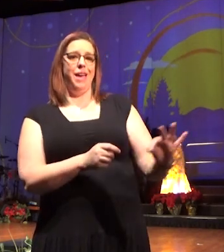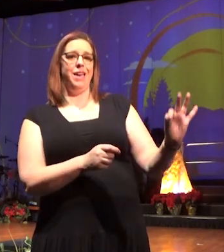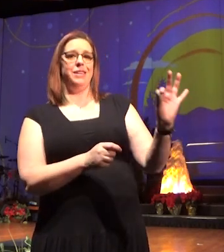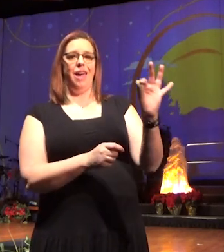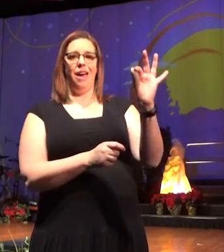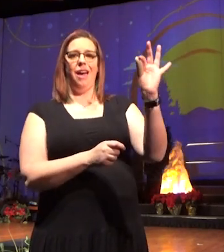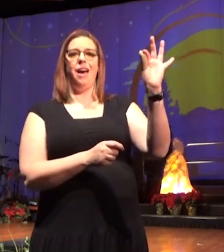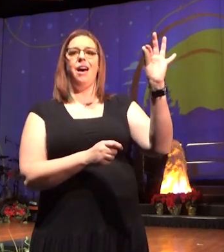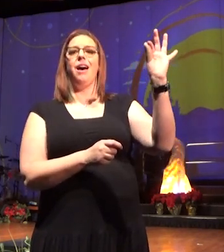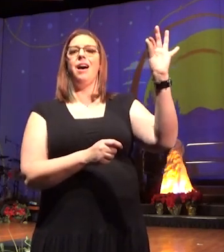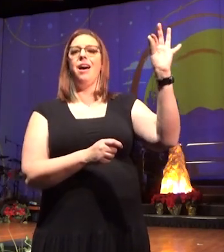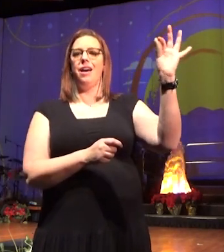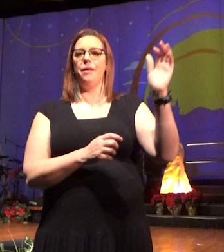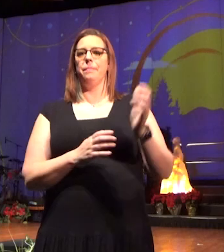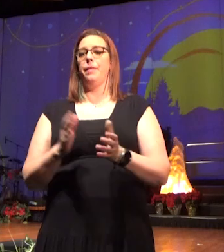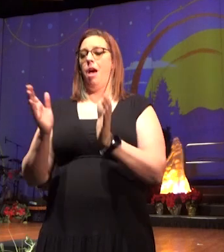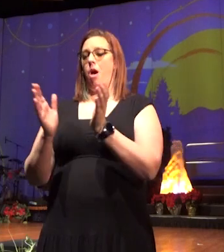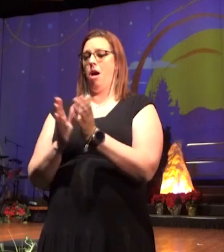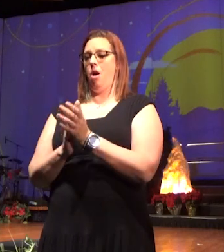Oh, yeah, hey, yeah.